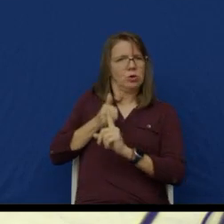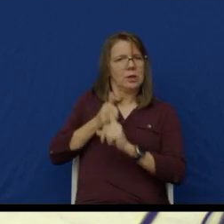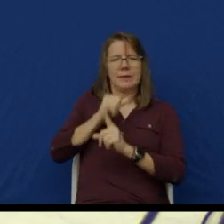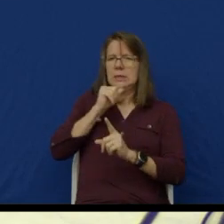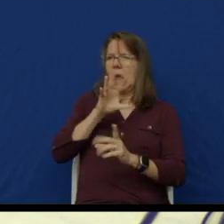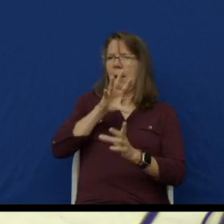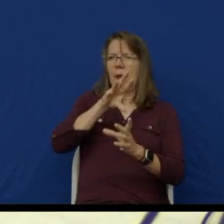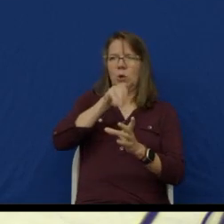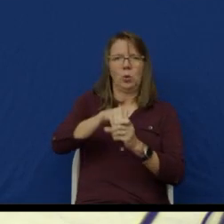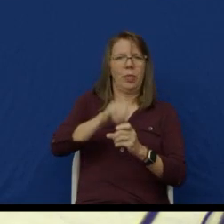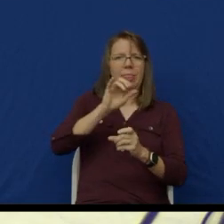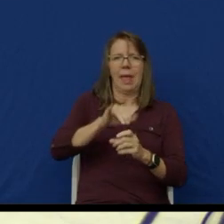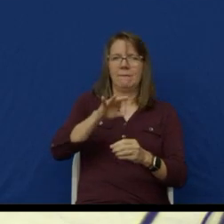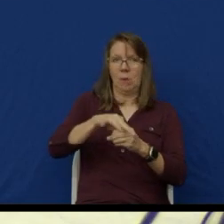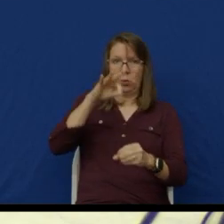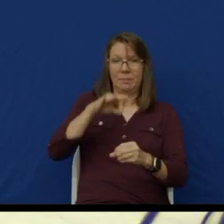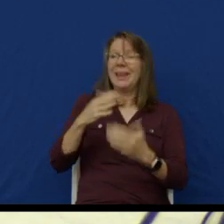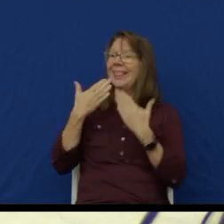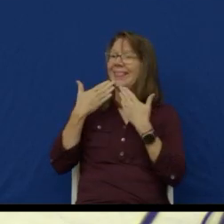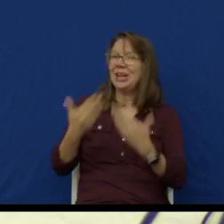vote. Thank you.